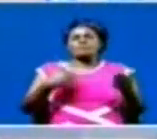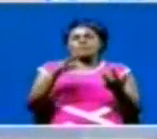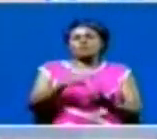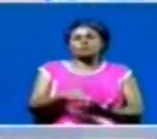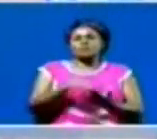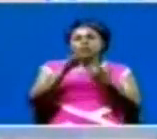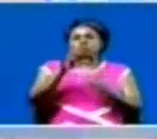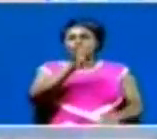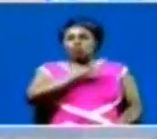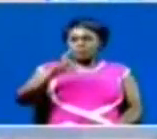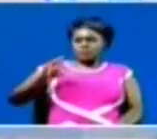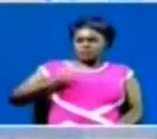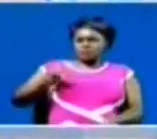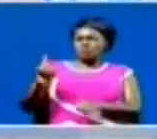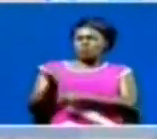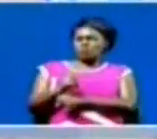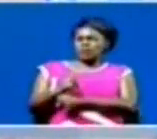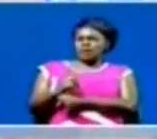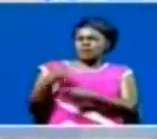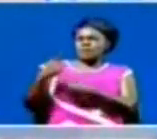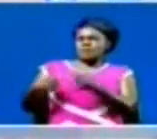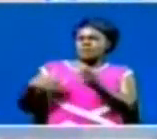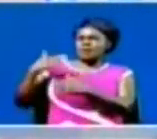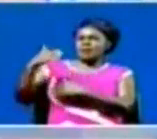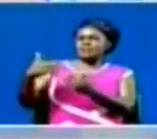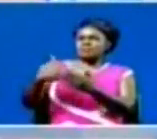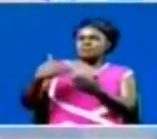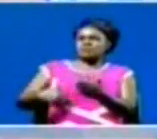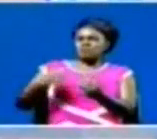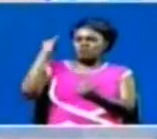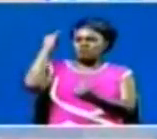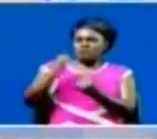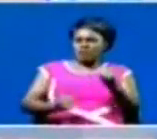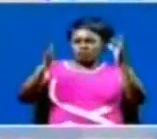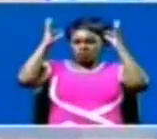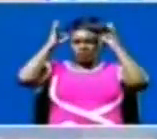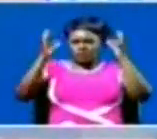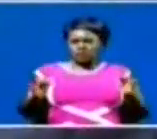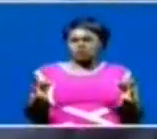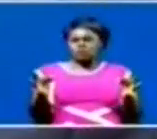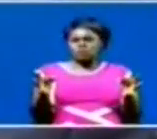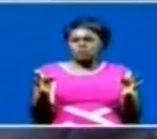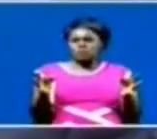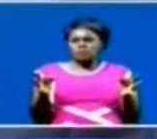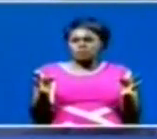before its special next meeting, which is going to happen early next year, prior to the final decision being taken.